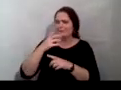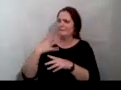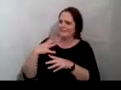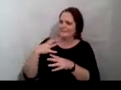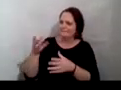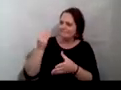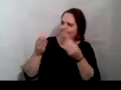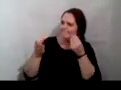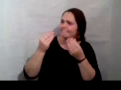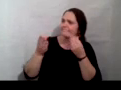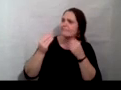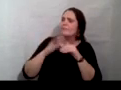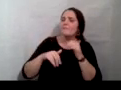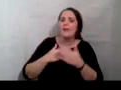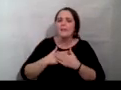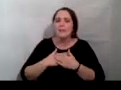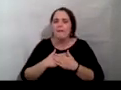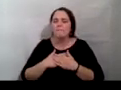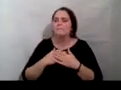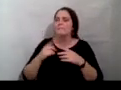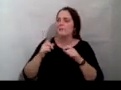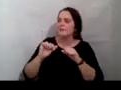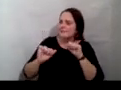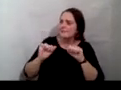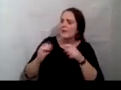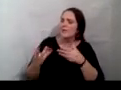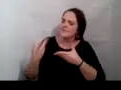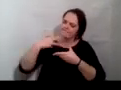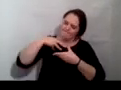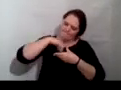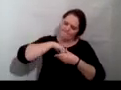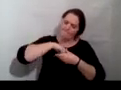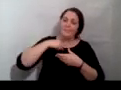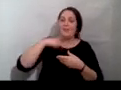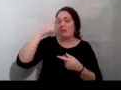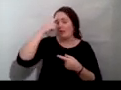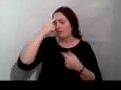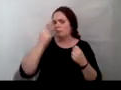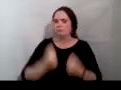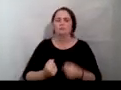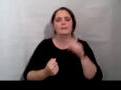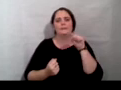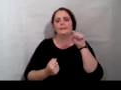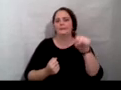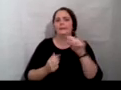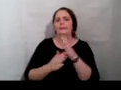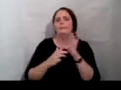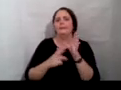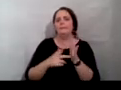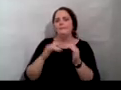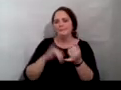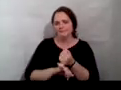of who we are. And I think it very much, to me, is evocative in Mavis Ngallametta aesthetic, and certainly